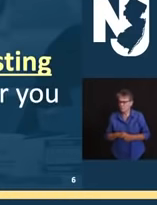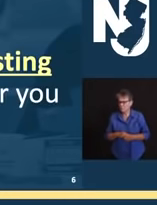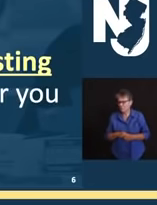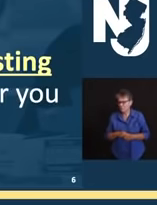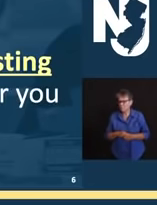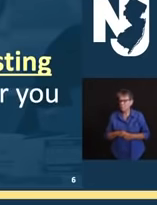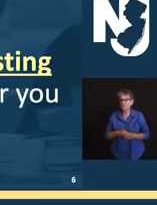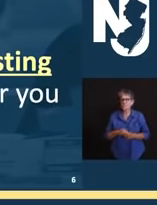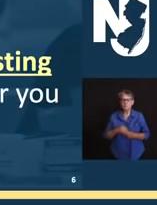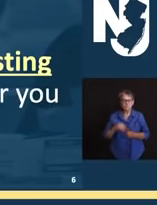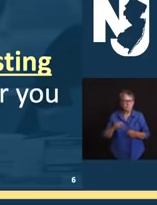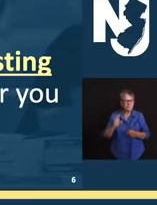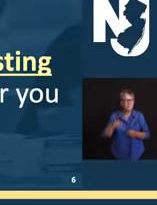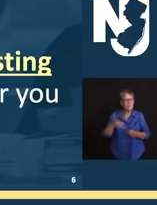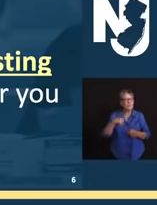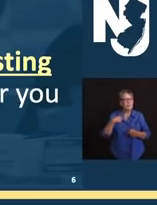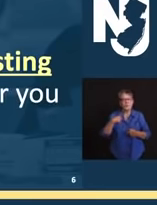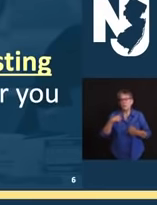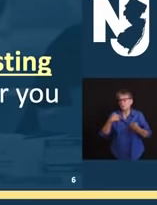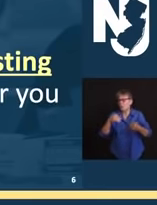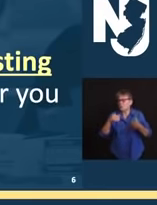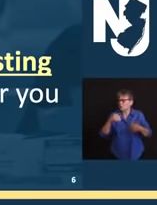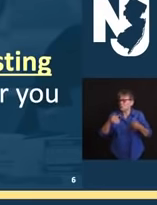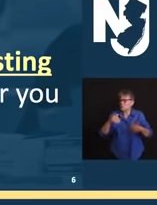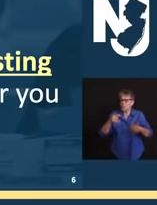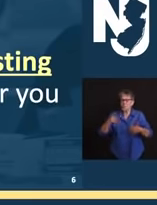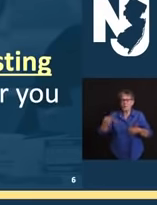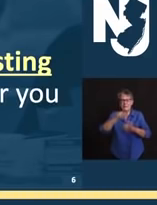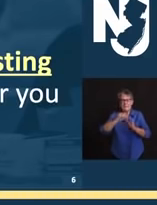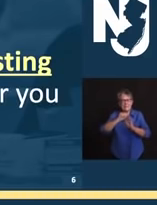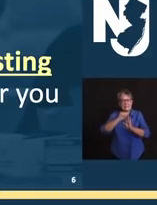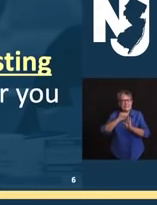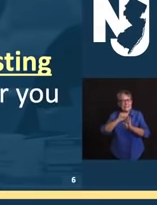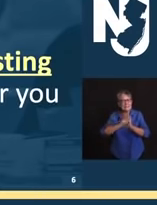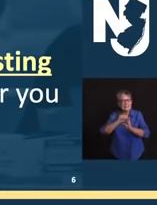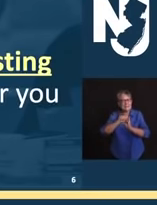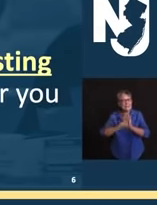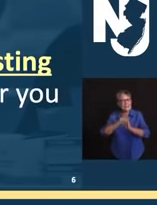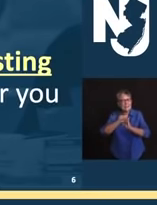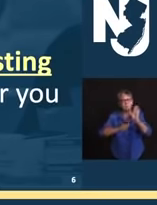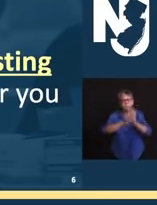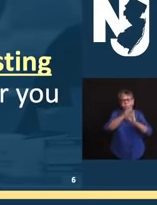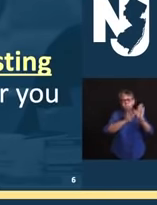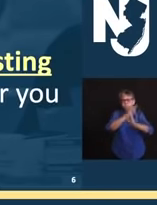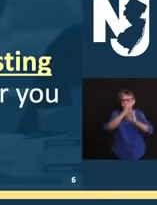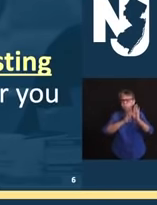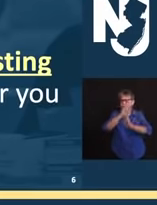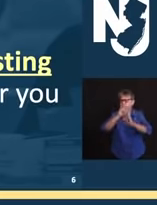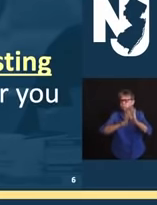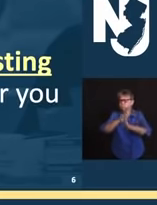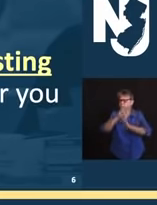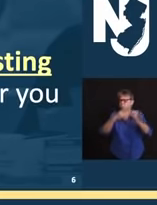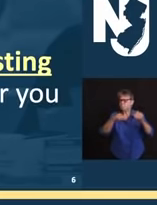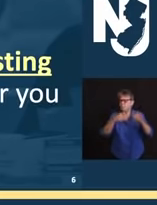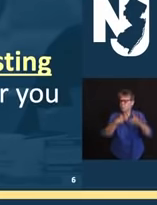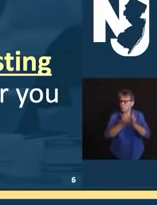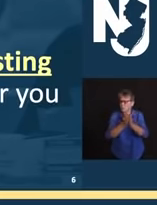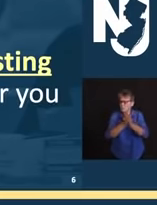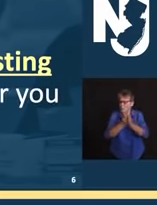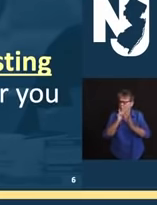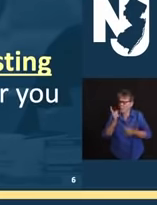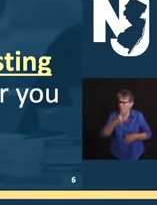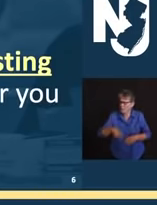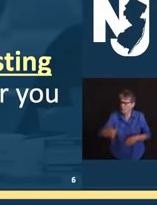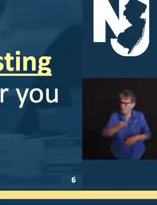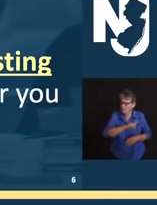and we hope fervently for their speedy resolution of these waves and surges. Just because it's there and not New